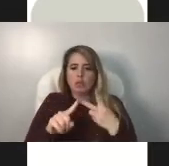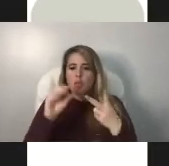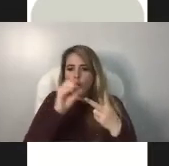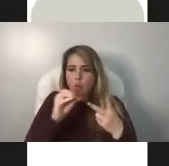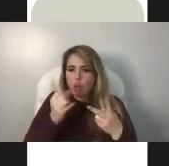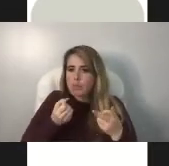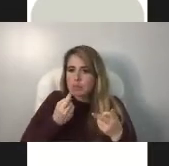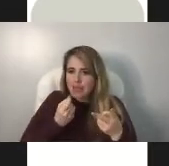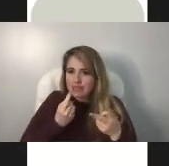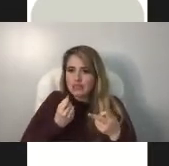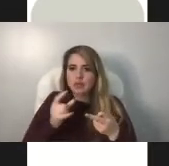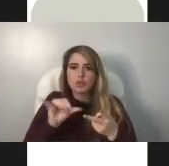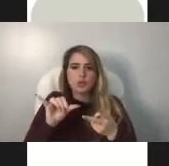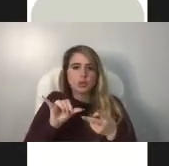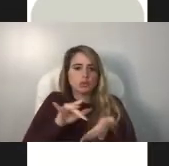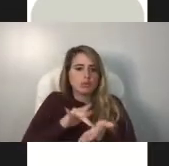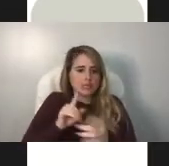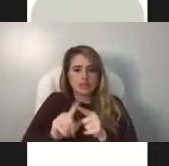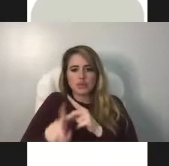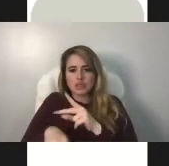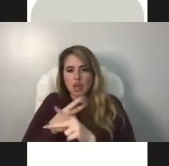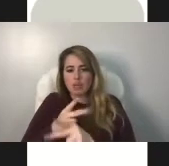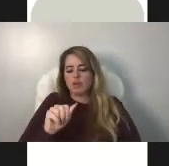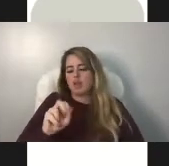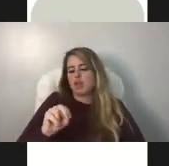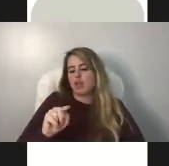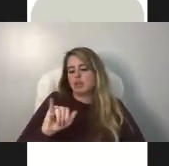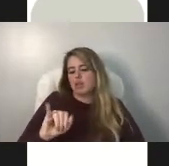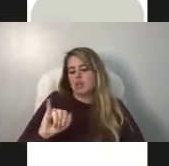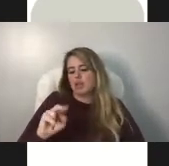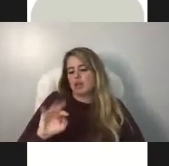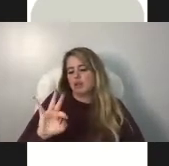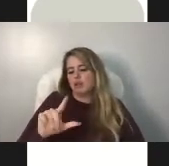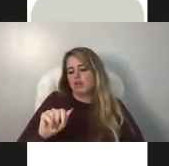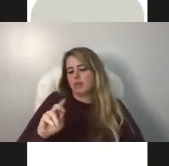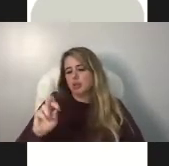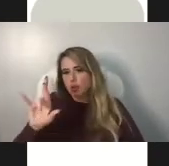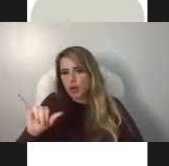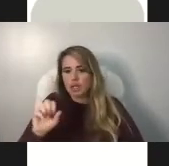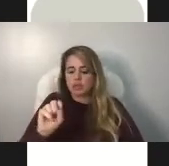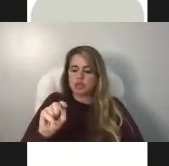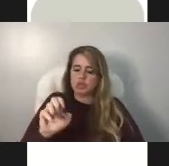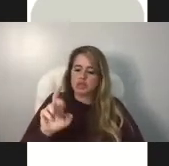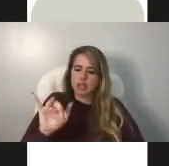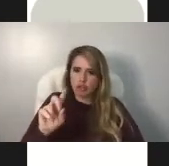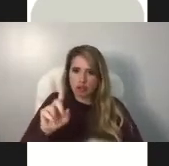helpful, different pills, different types of anti-inflammatories, steroids, all sorts of other different medications.